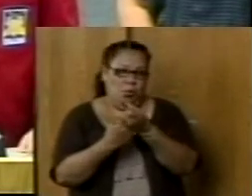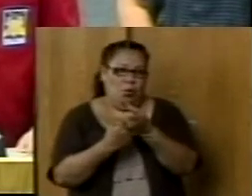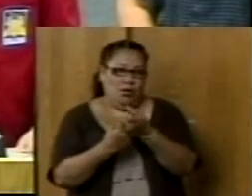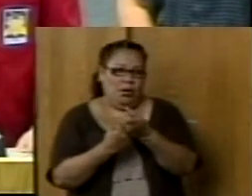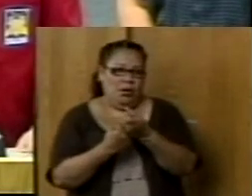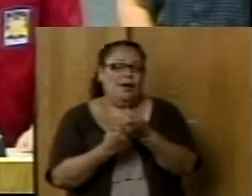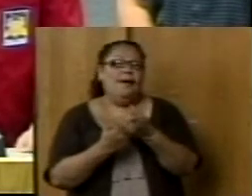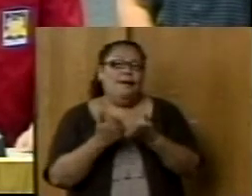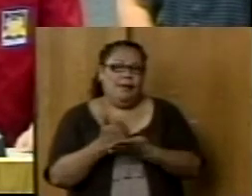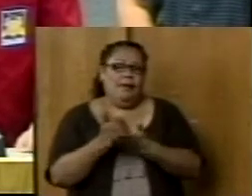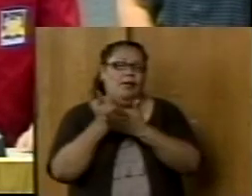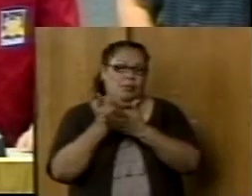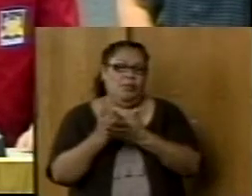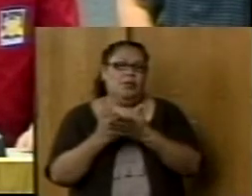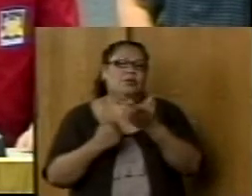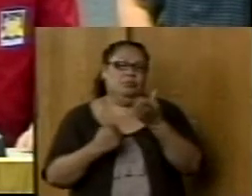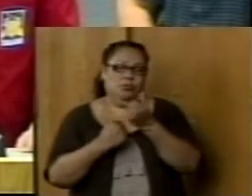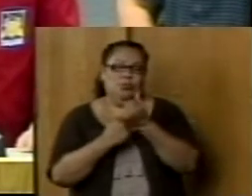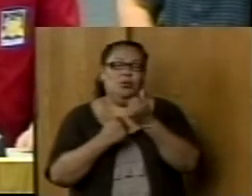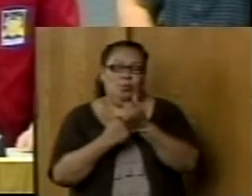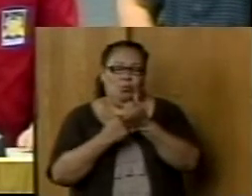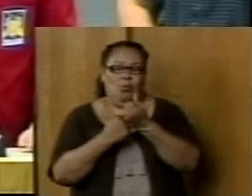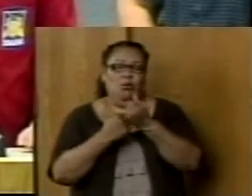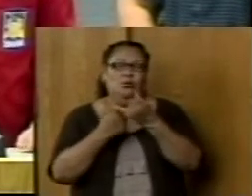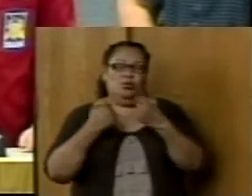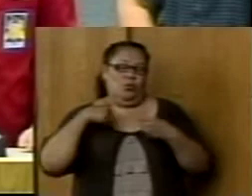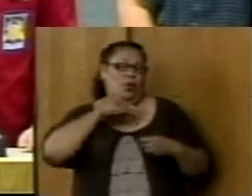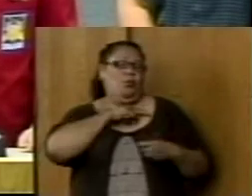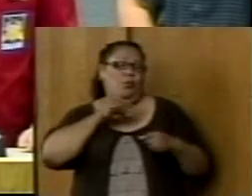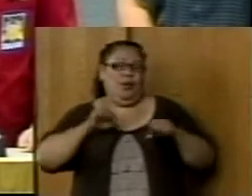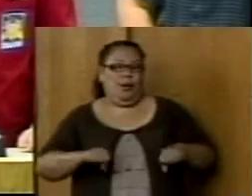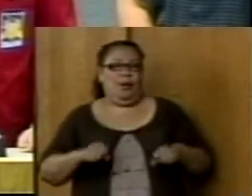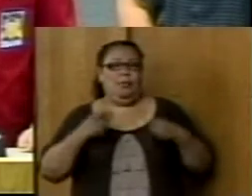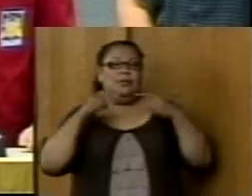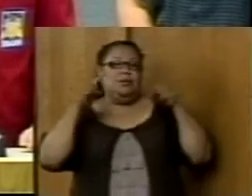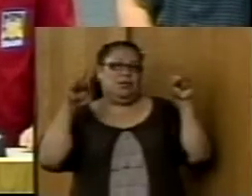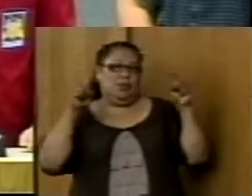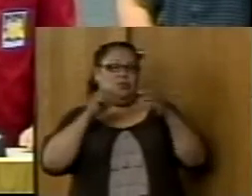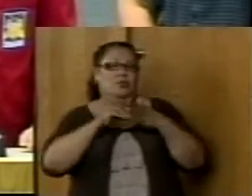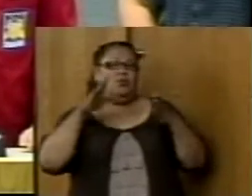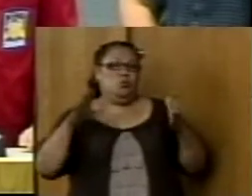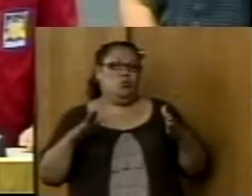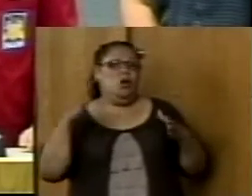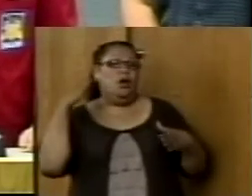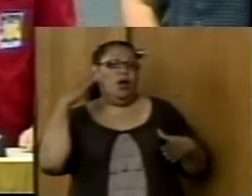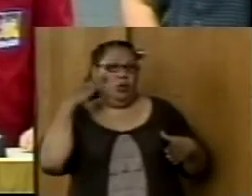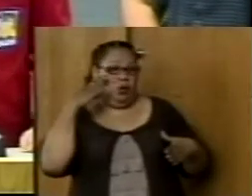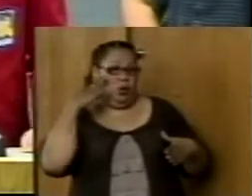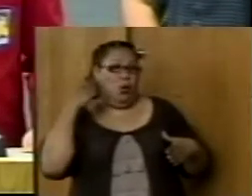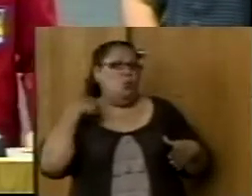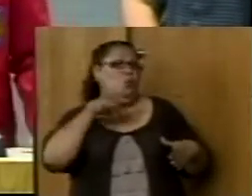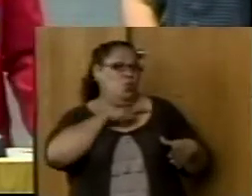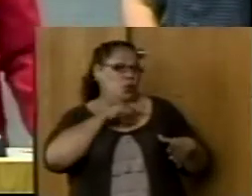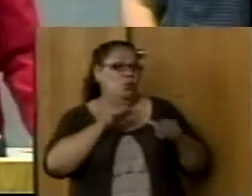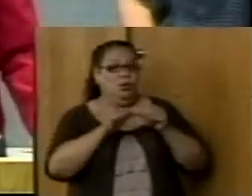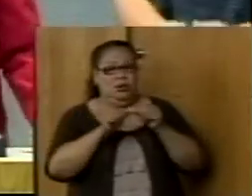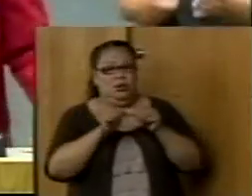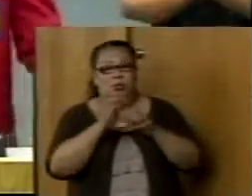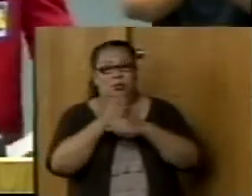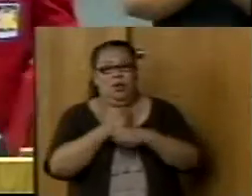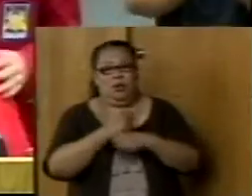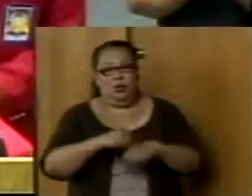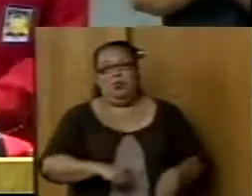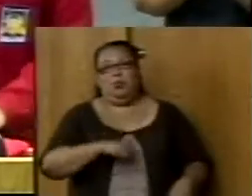us continue to be the best that we could be. Thank you again for truly supporting the students, and know we will continue to make you proud. Thank